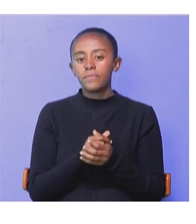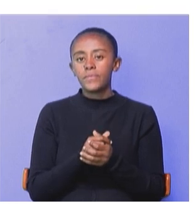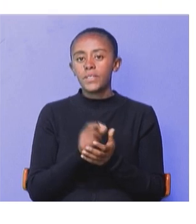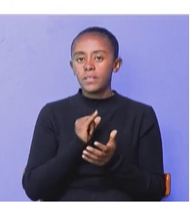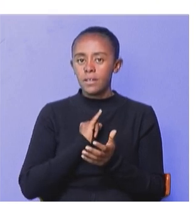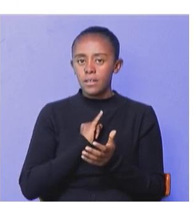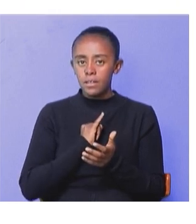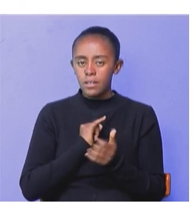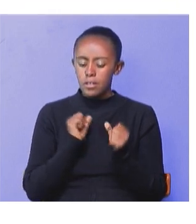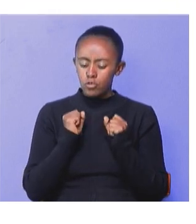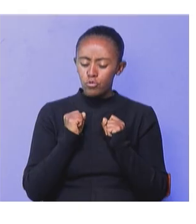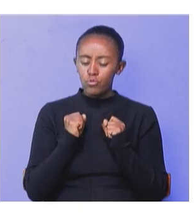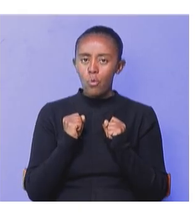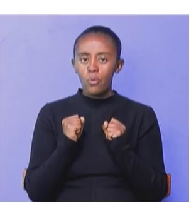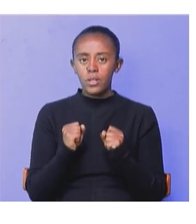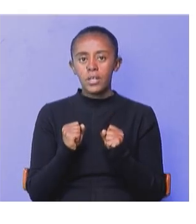I strongly